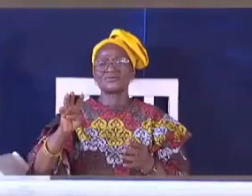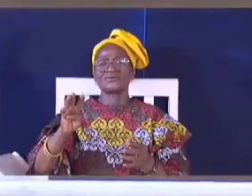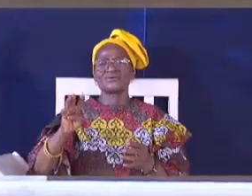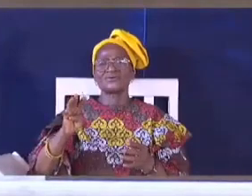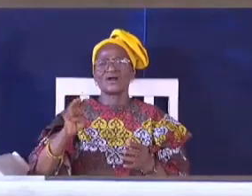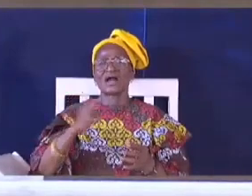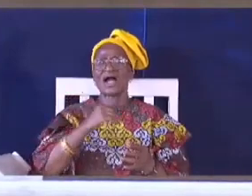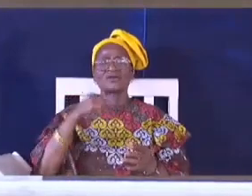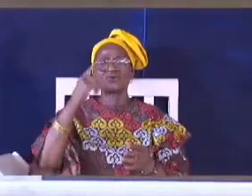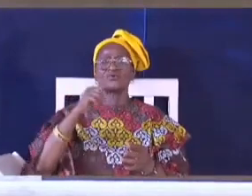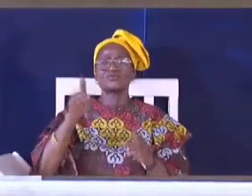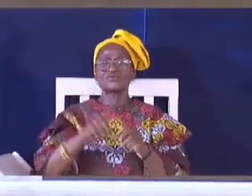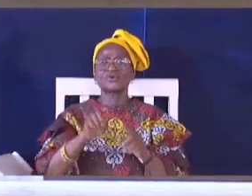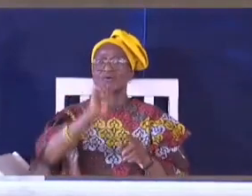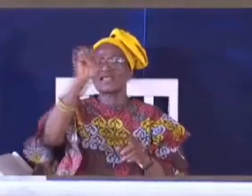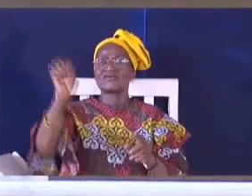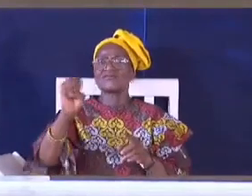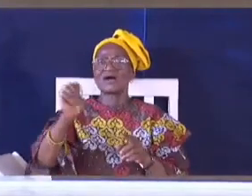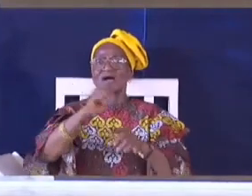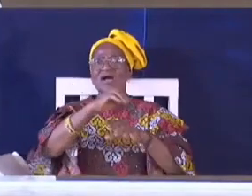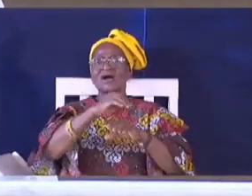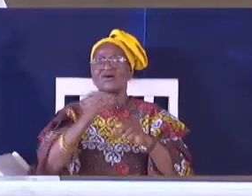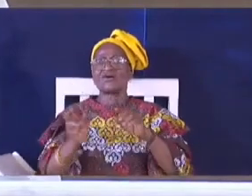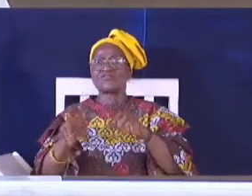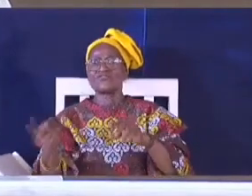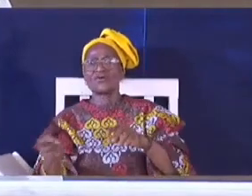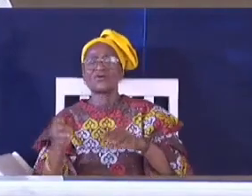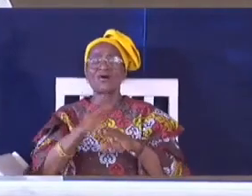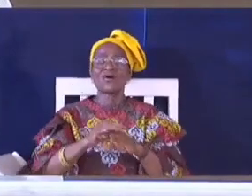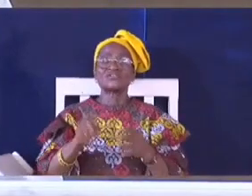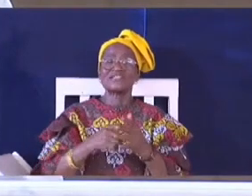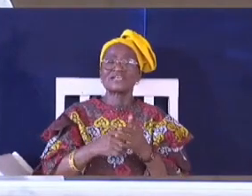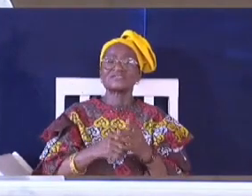and whosoever shall fall on this stone shall be broken,